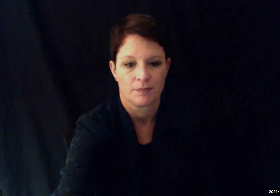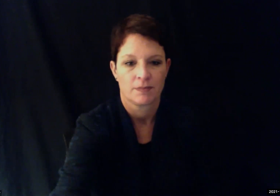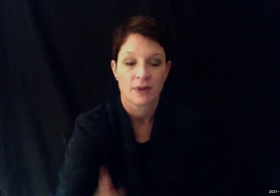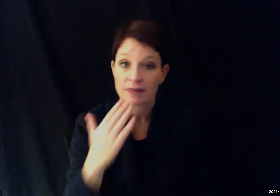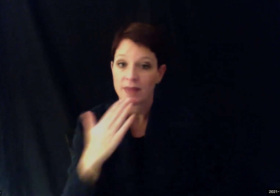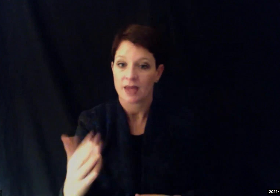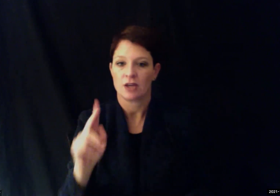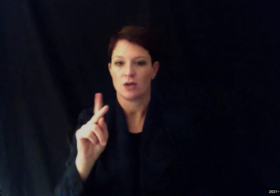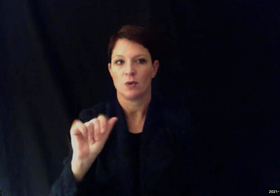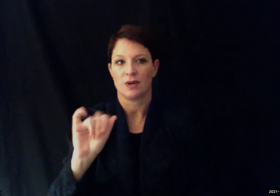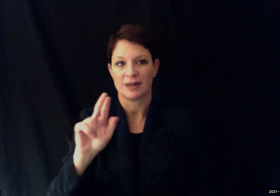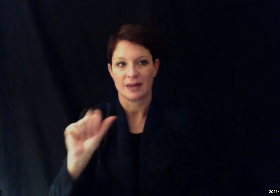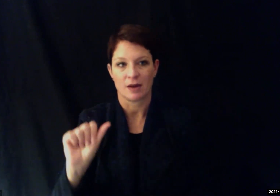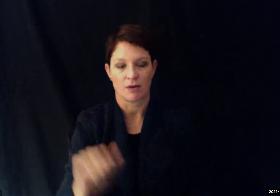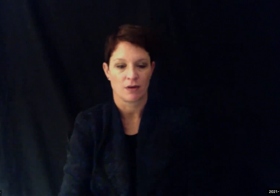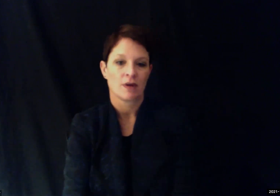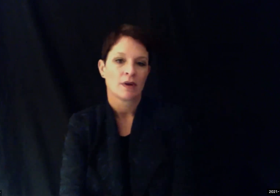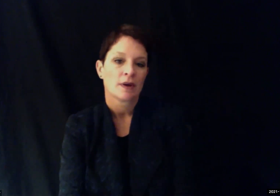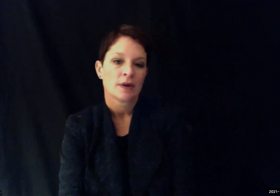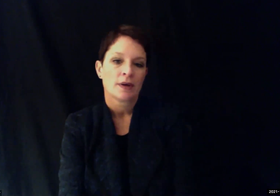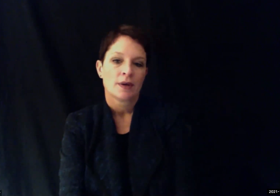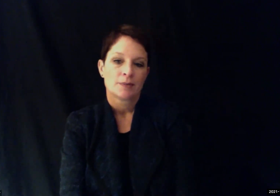Great, thank you.